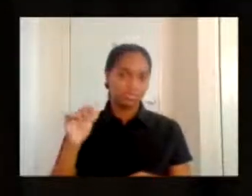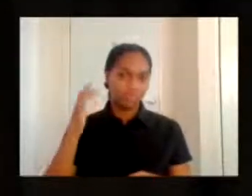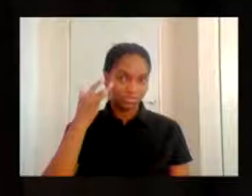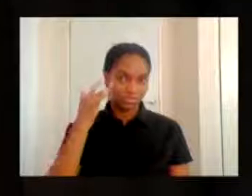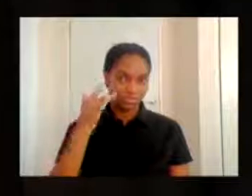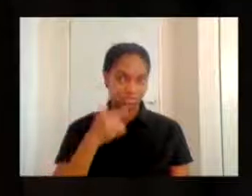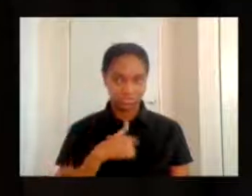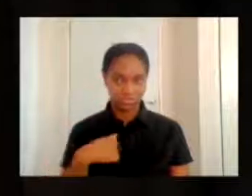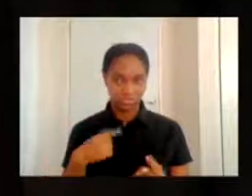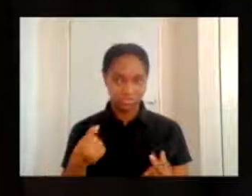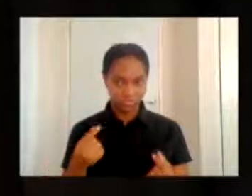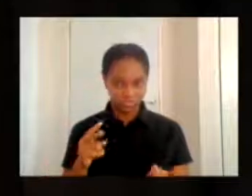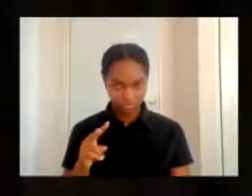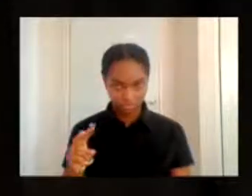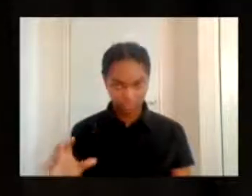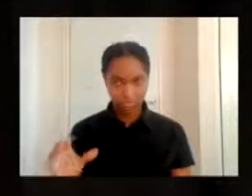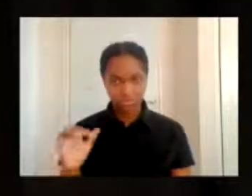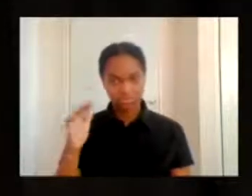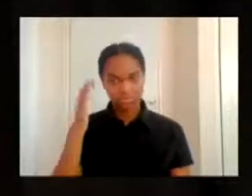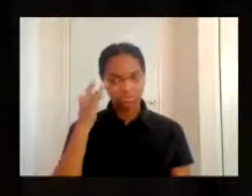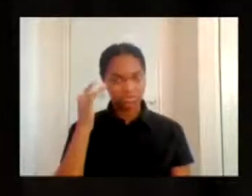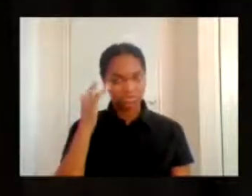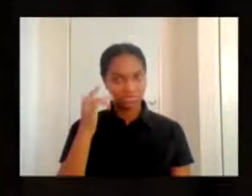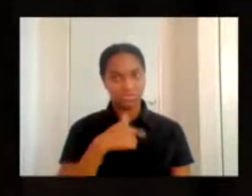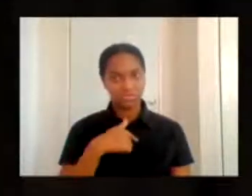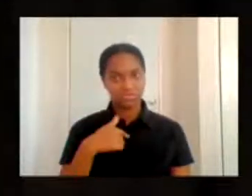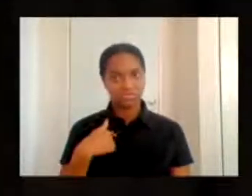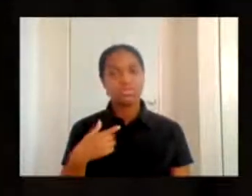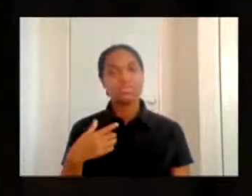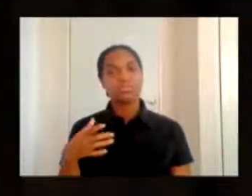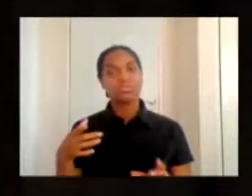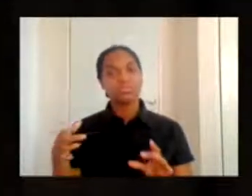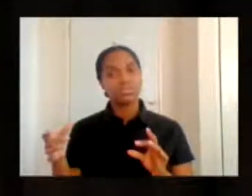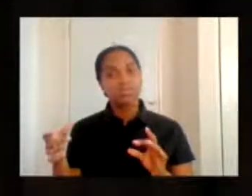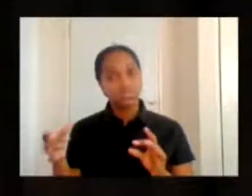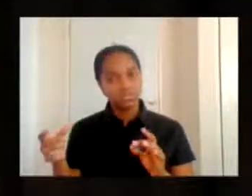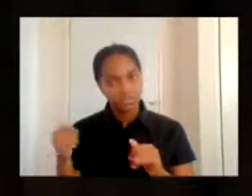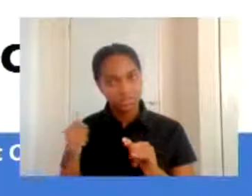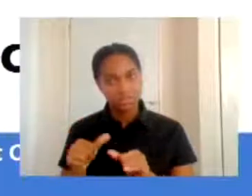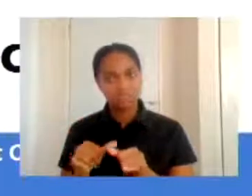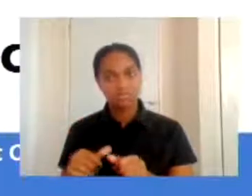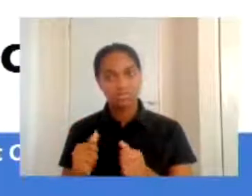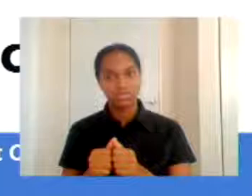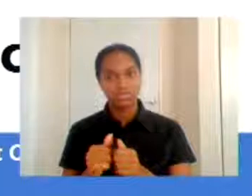doing VVC, and that's why we're sticking with the MPEG codecs.